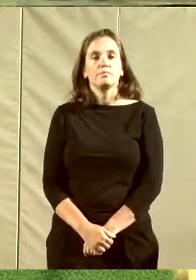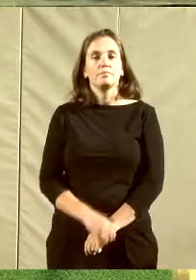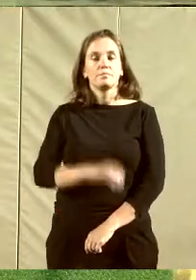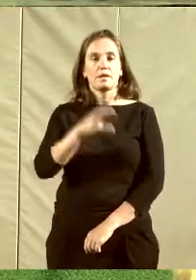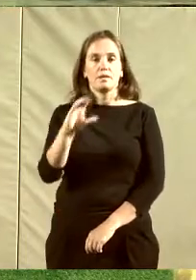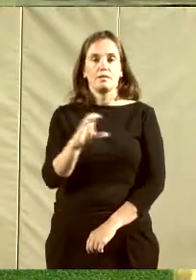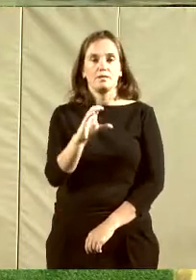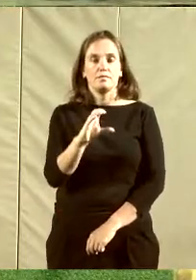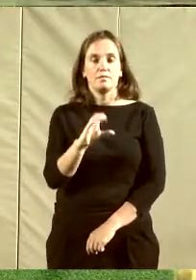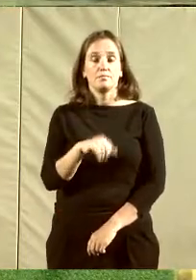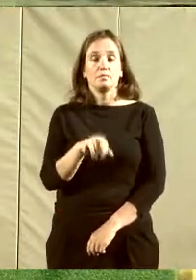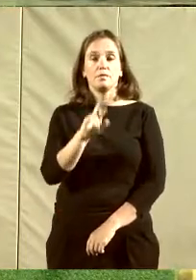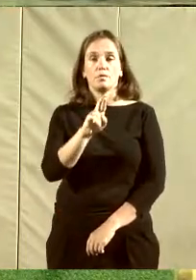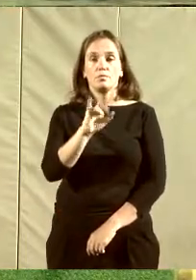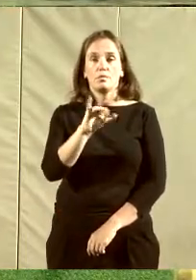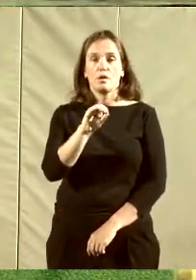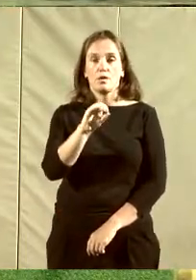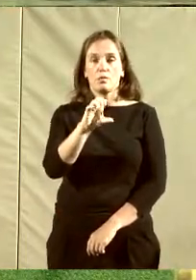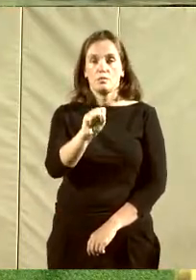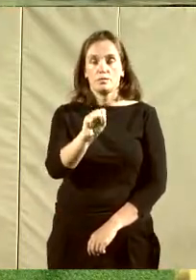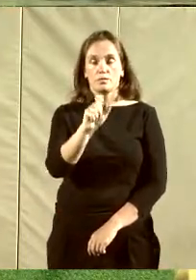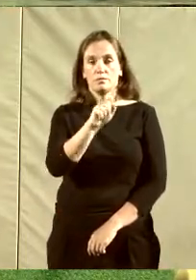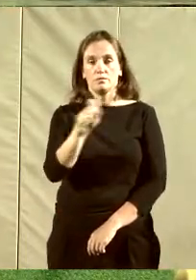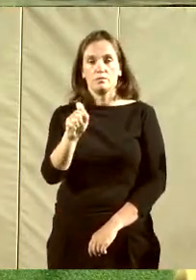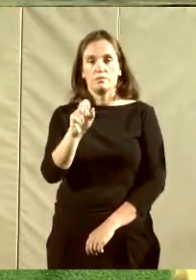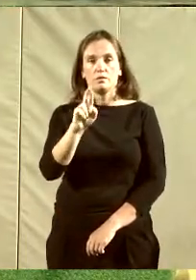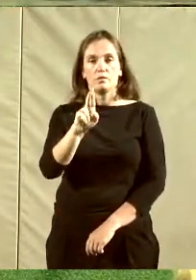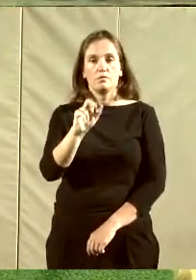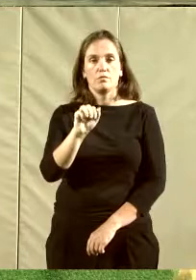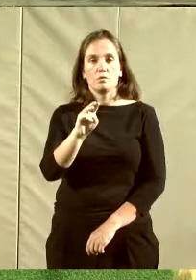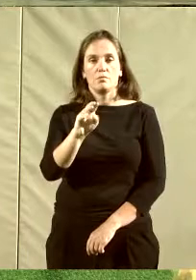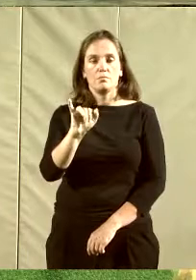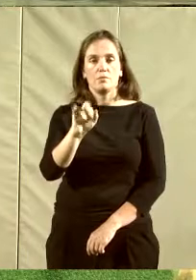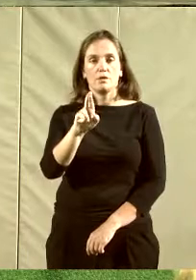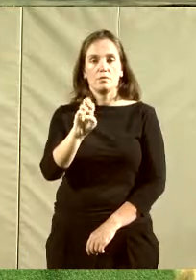Catherine Nicole Rios Ramirez.